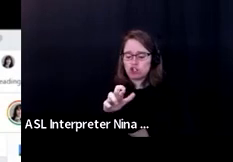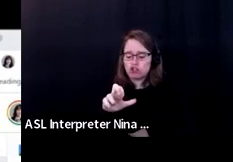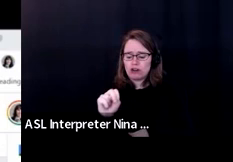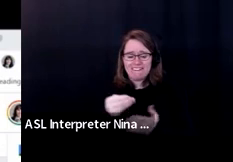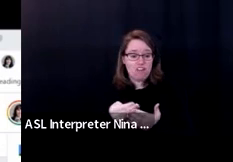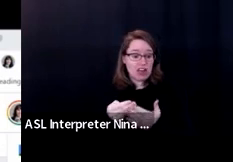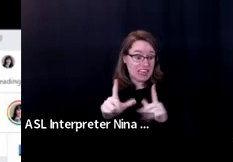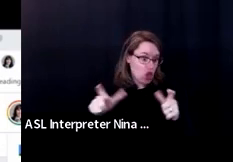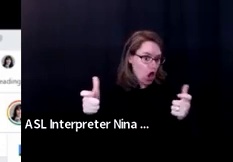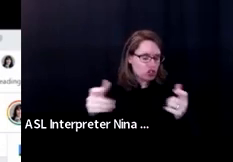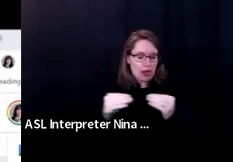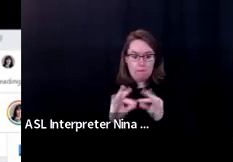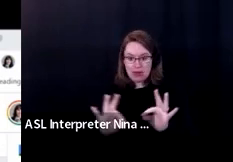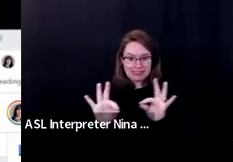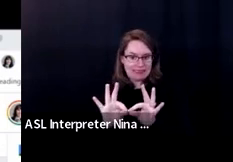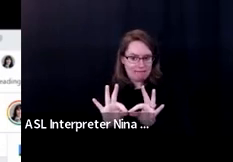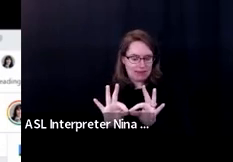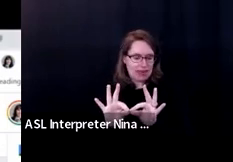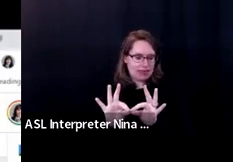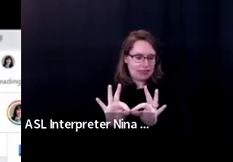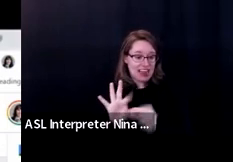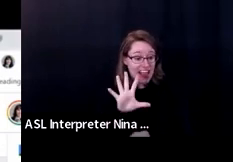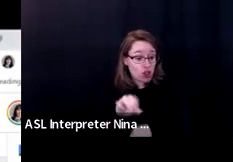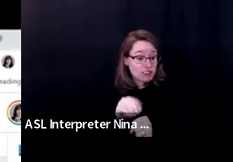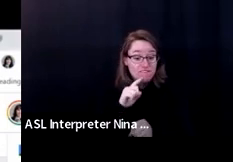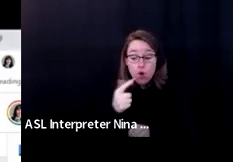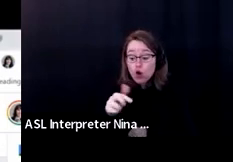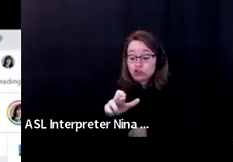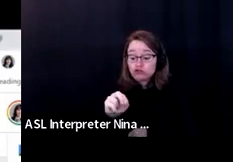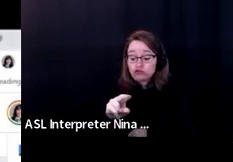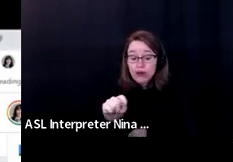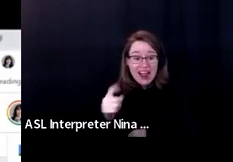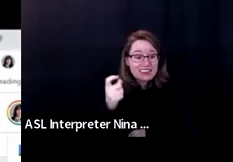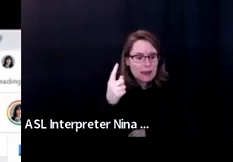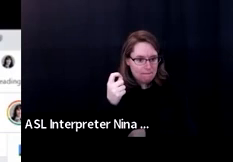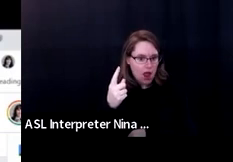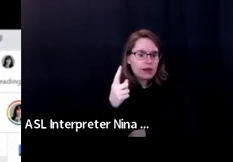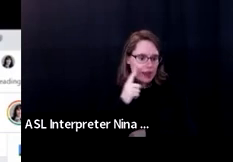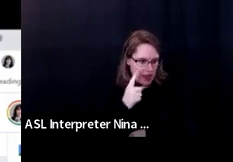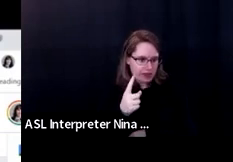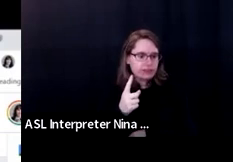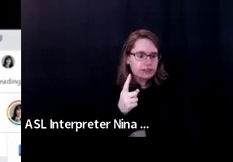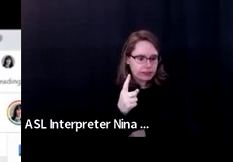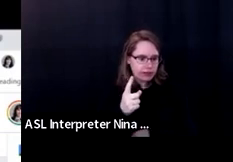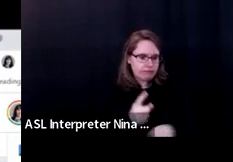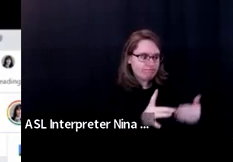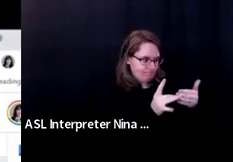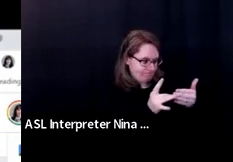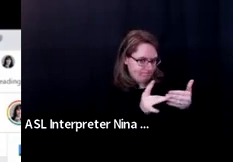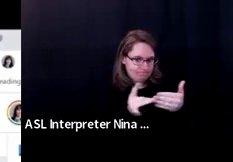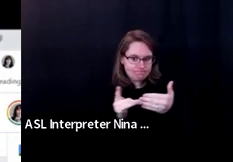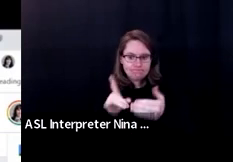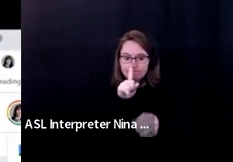It moves not only inclusive of grants, but moves all the way through actual investment in companies